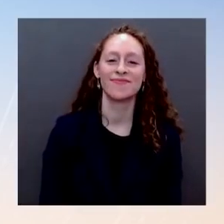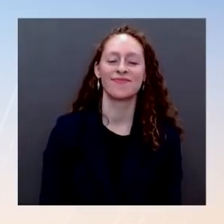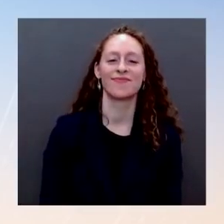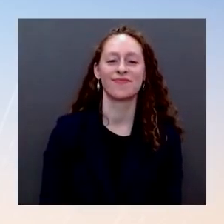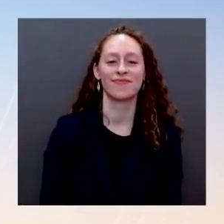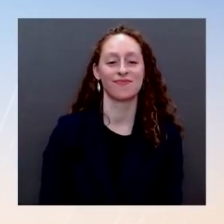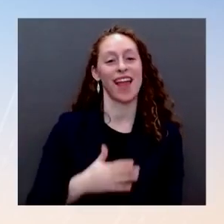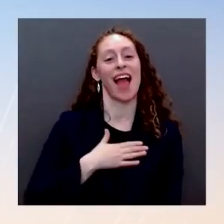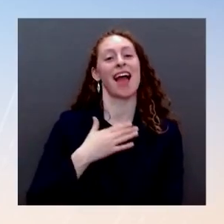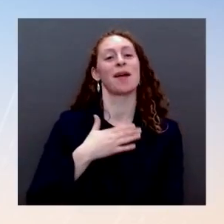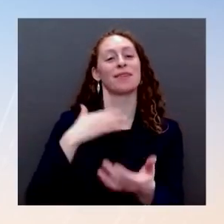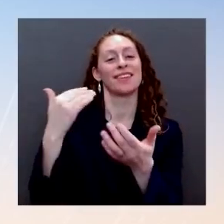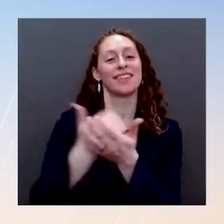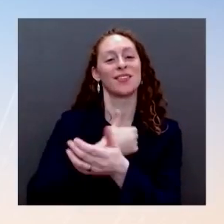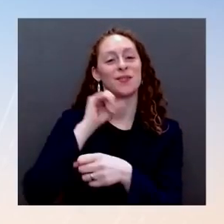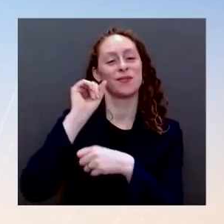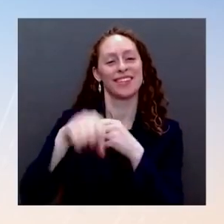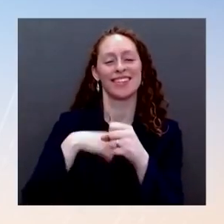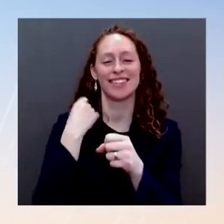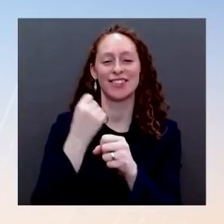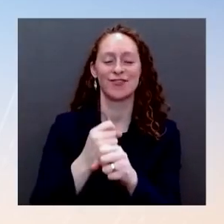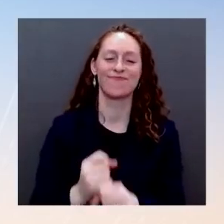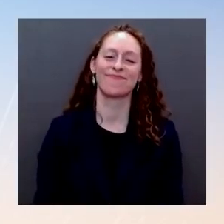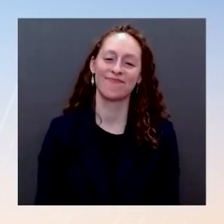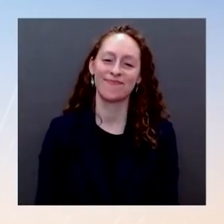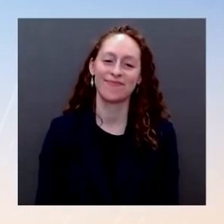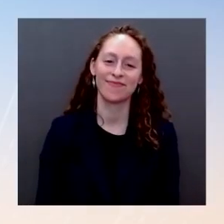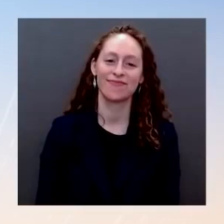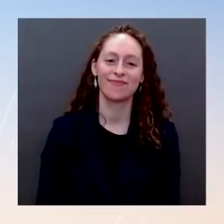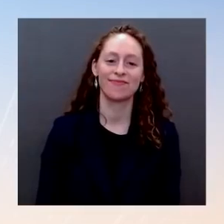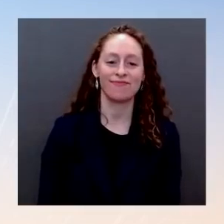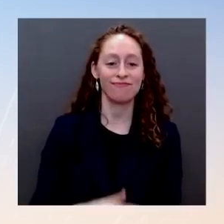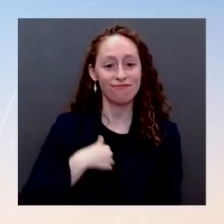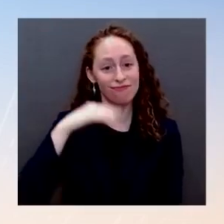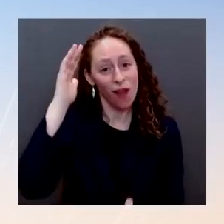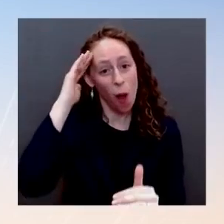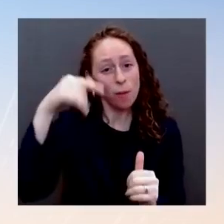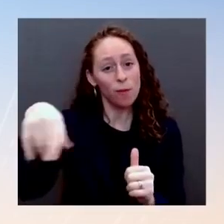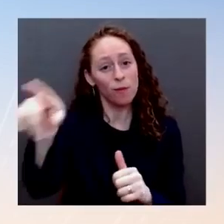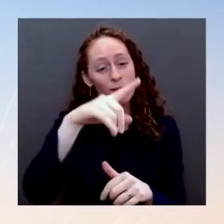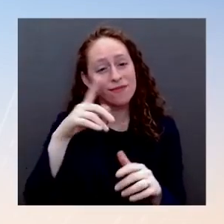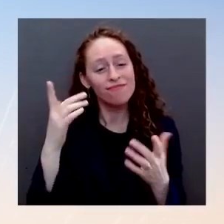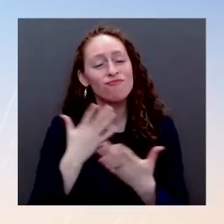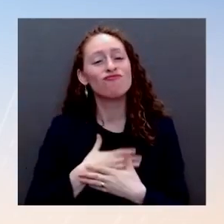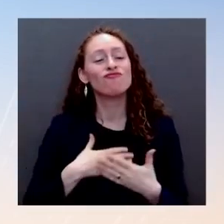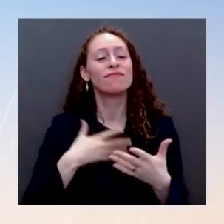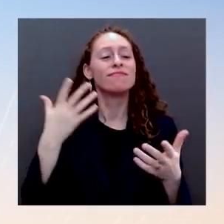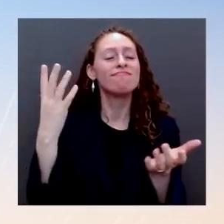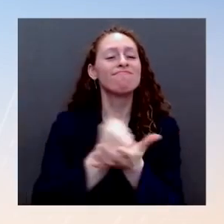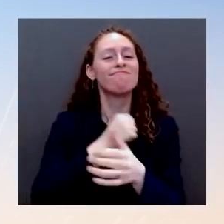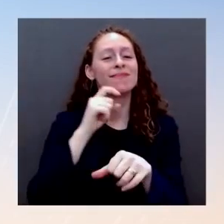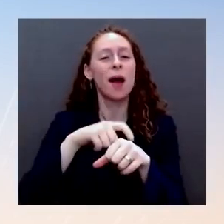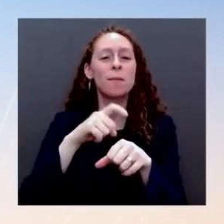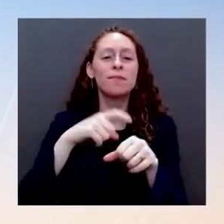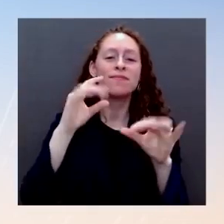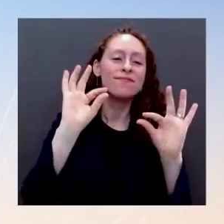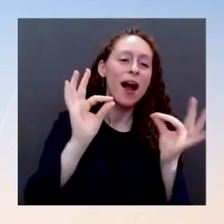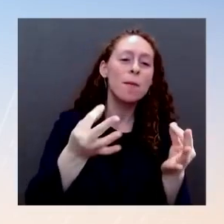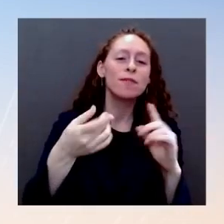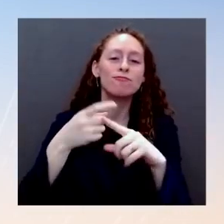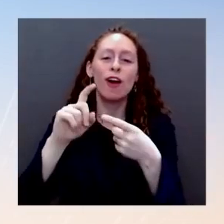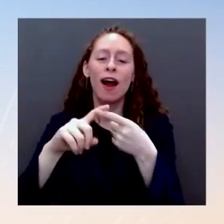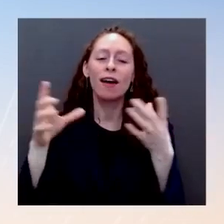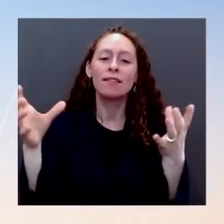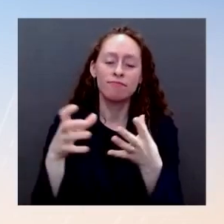Hope everyone had a nice time, family and friends. Thank you. I just have two items for you at the top. I just wanted to highlight